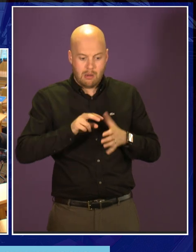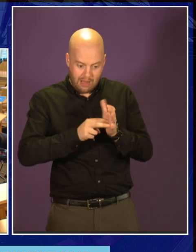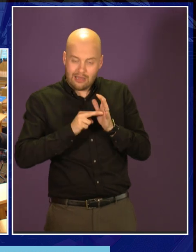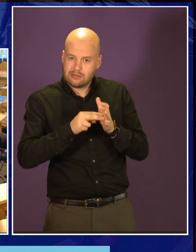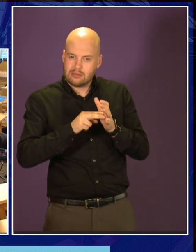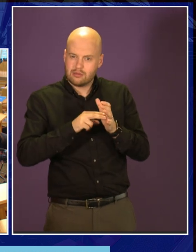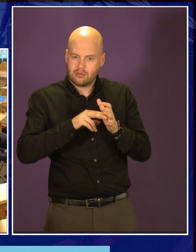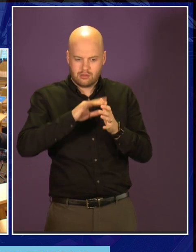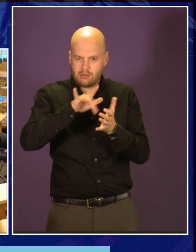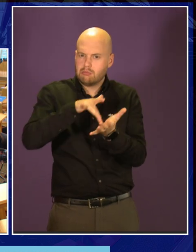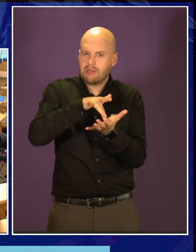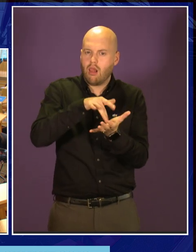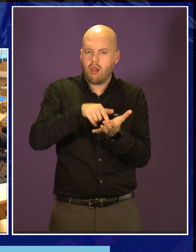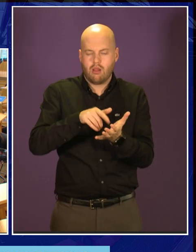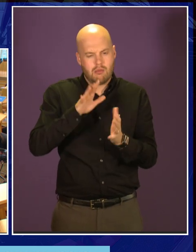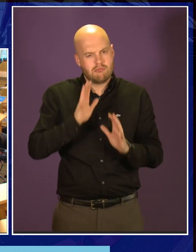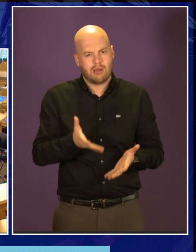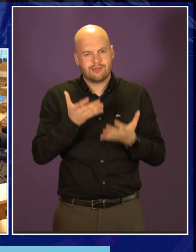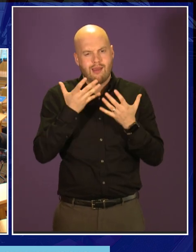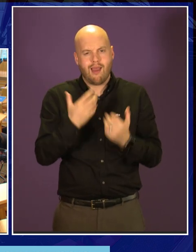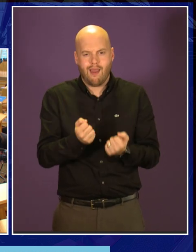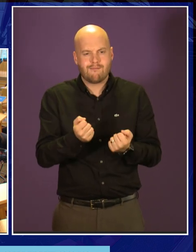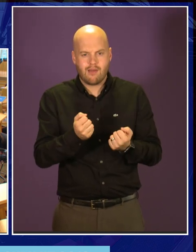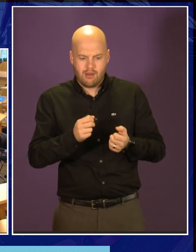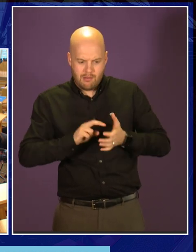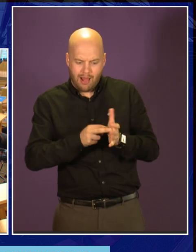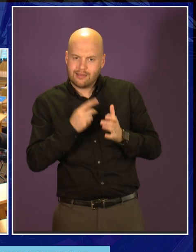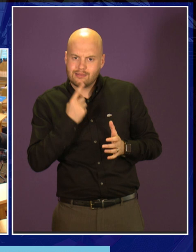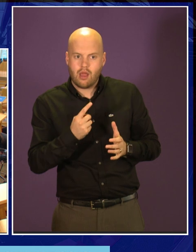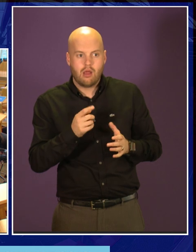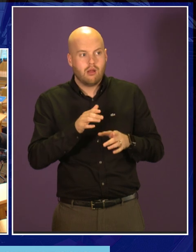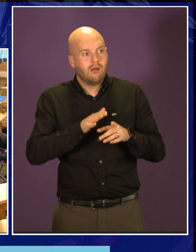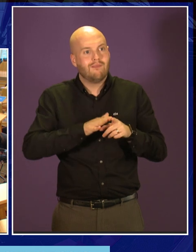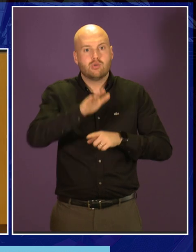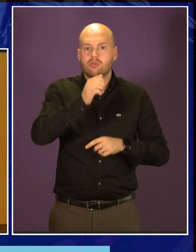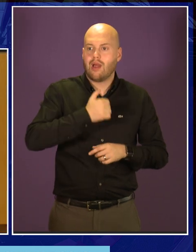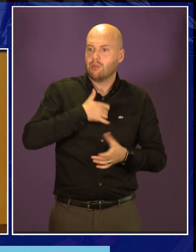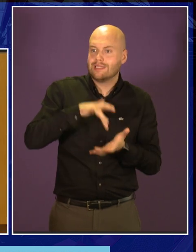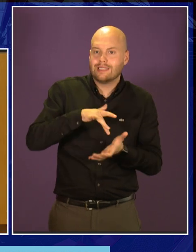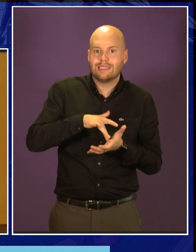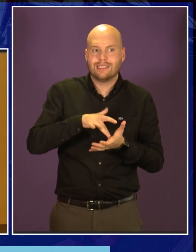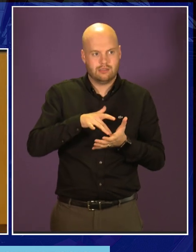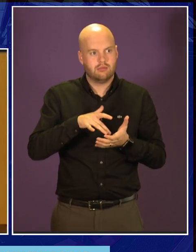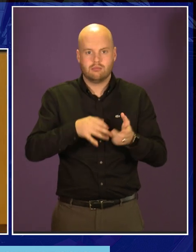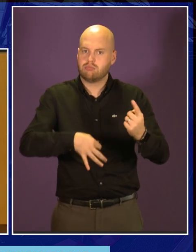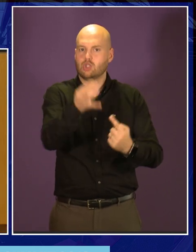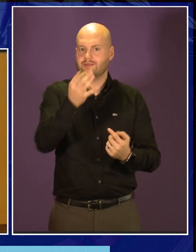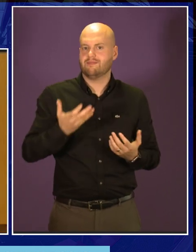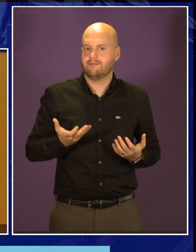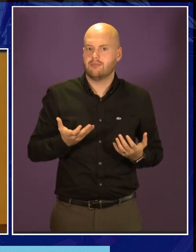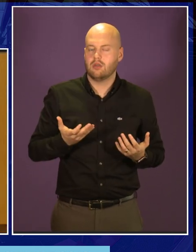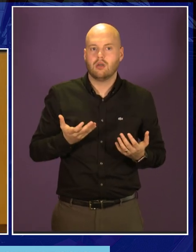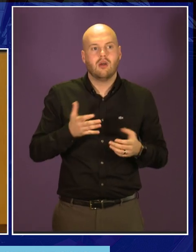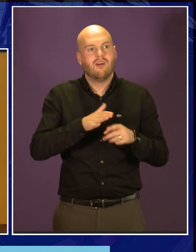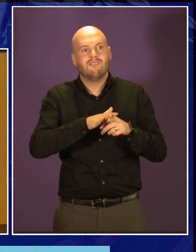fundamental philosophical position that the future of our city or of our country or of the world will be brighter, that future